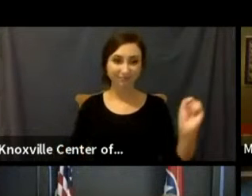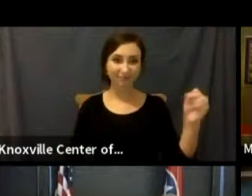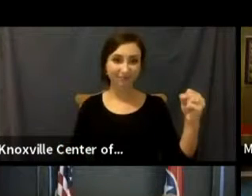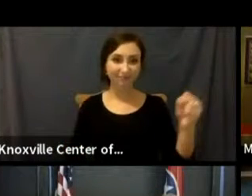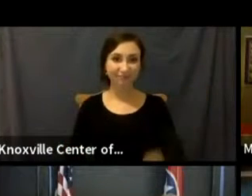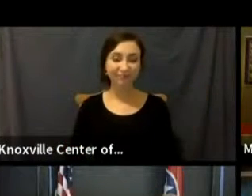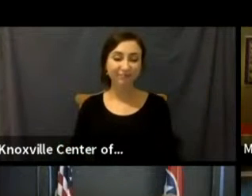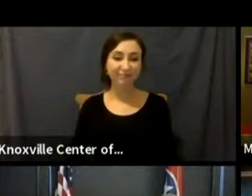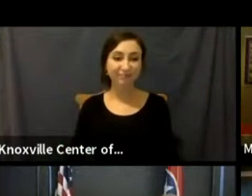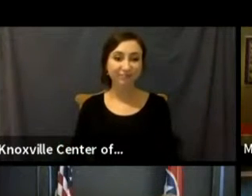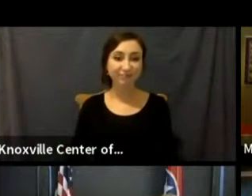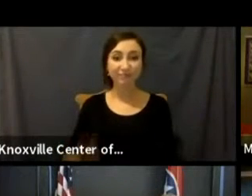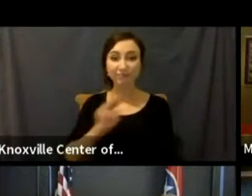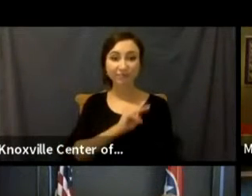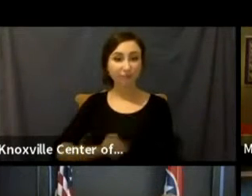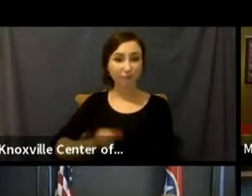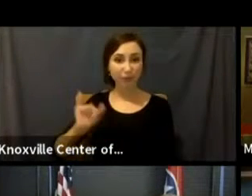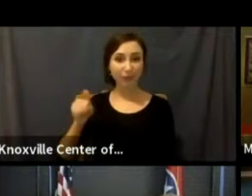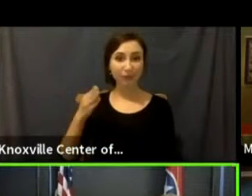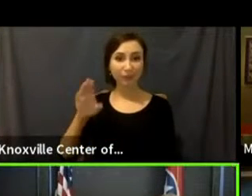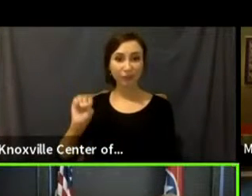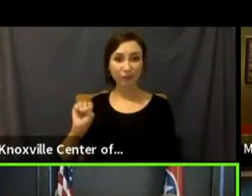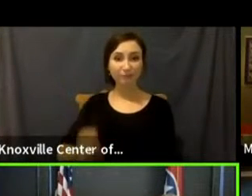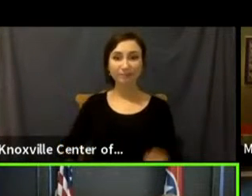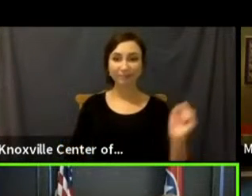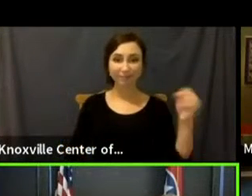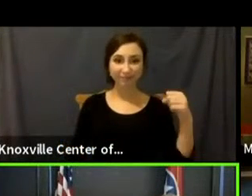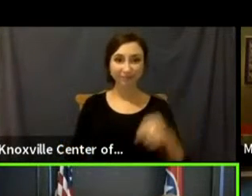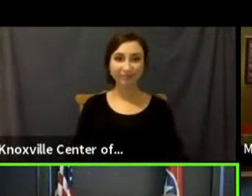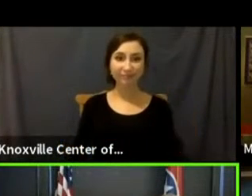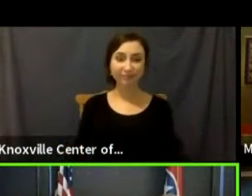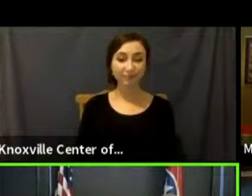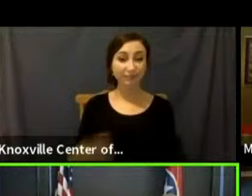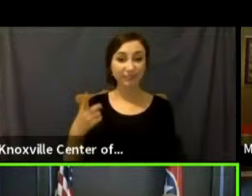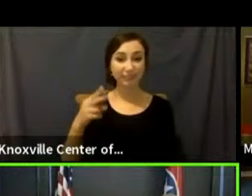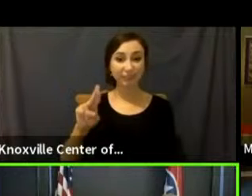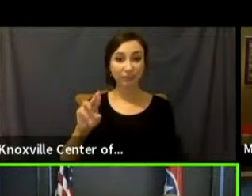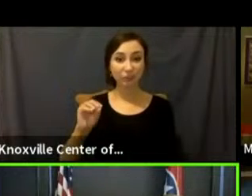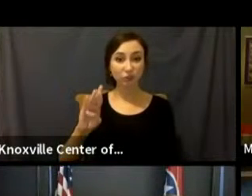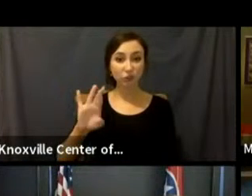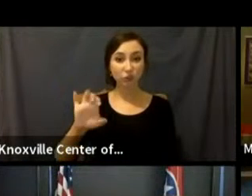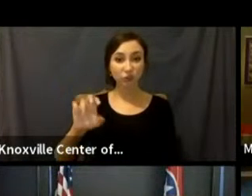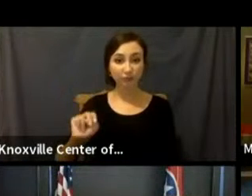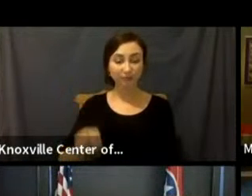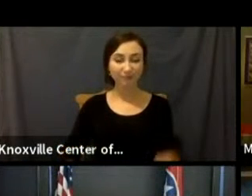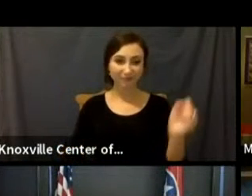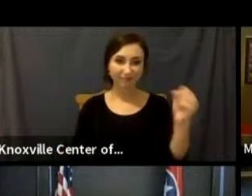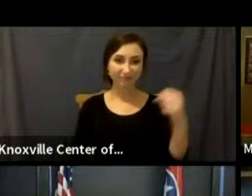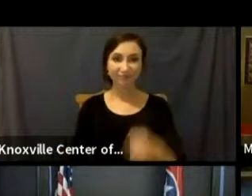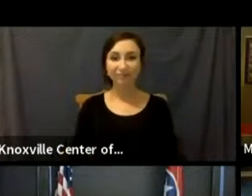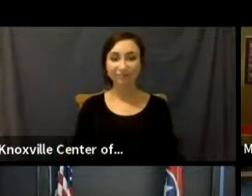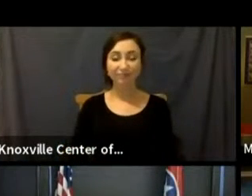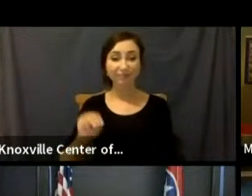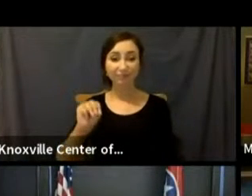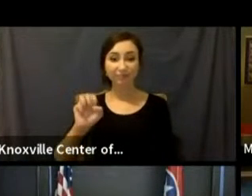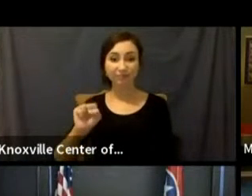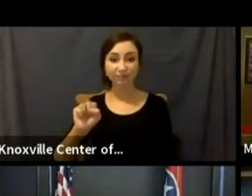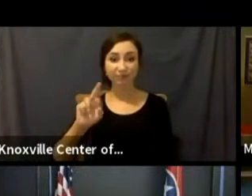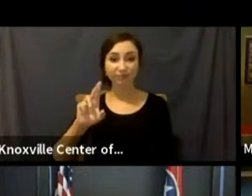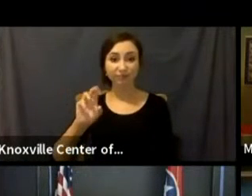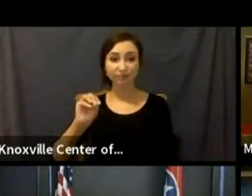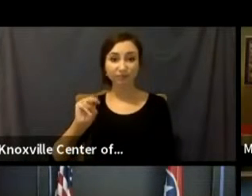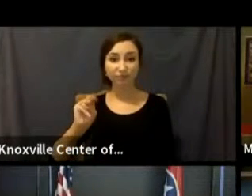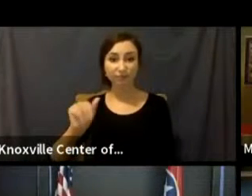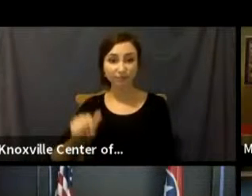Yes. Mayor Jacobs? Yes. Dr. O'Brien? Yes. Ms. Roma?